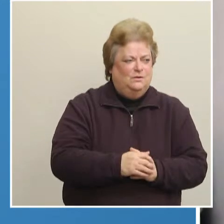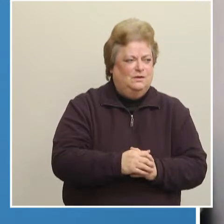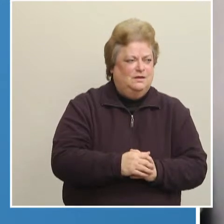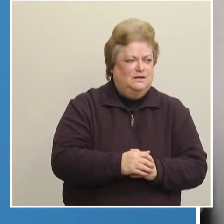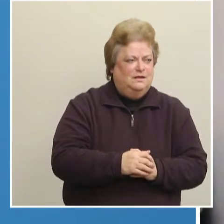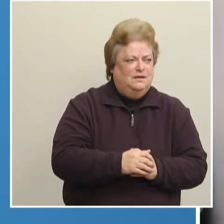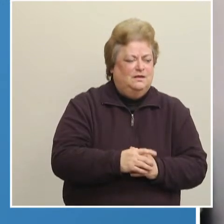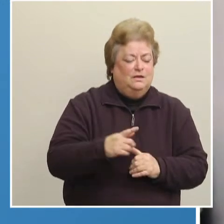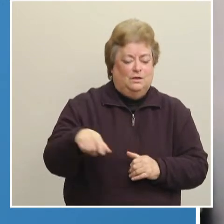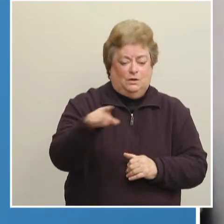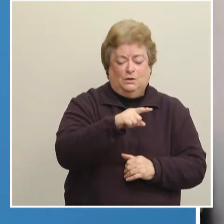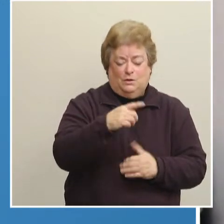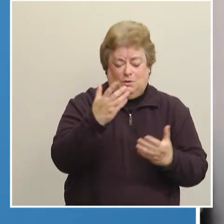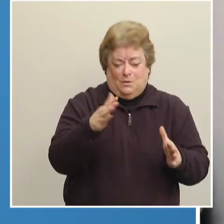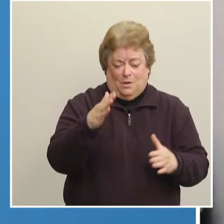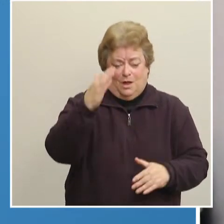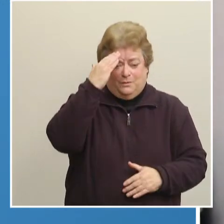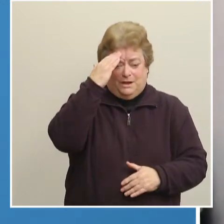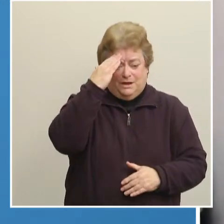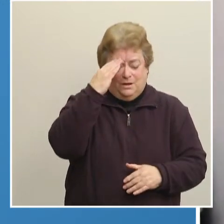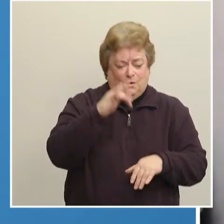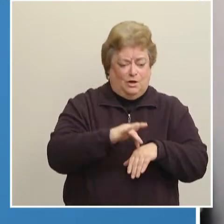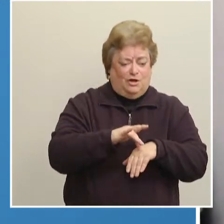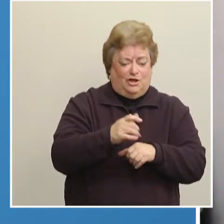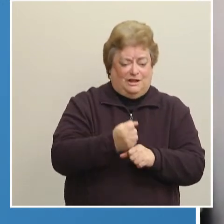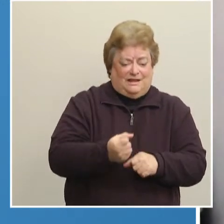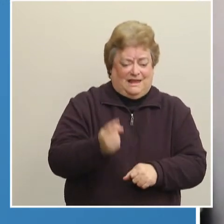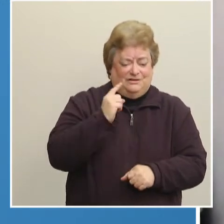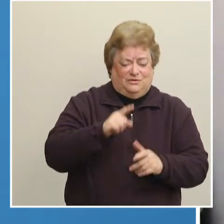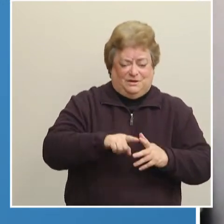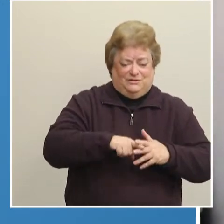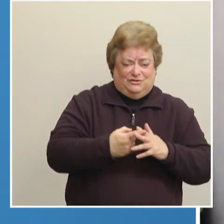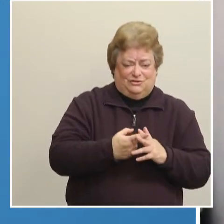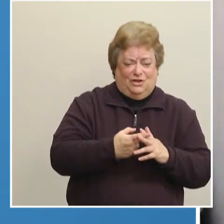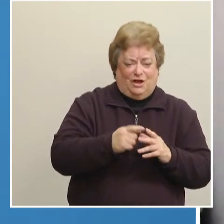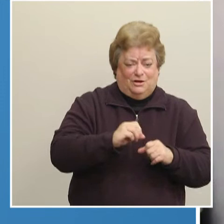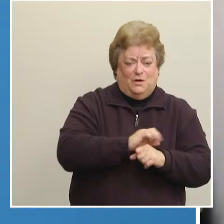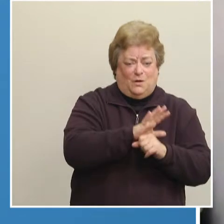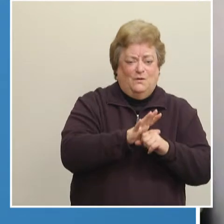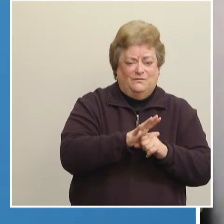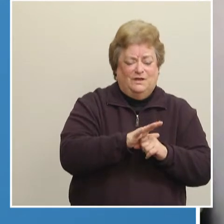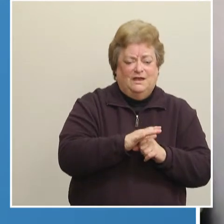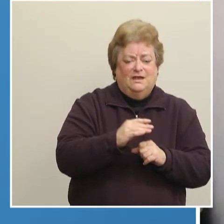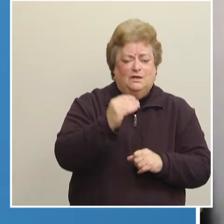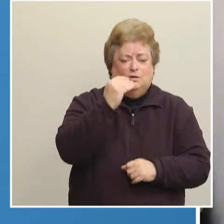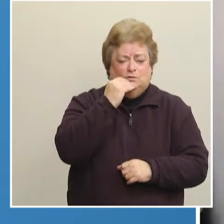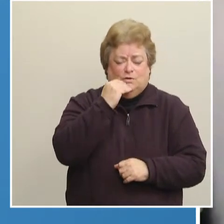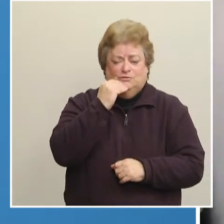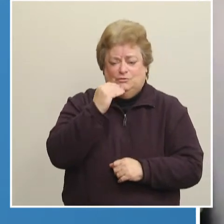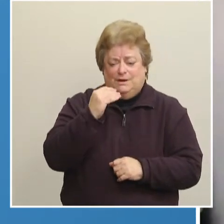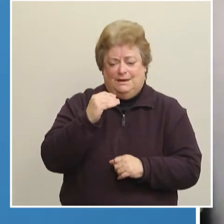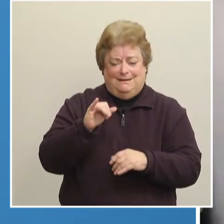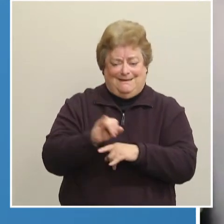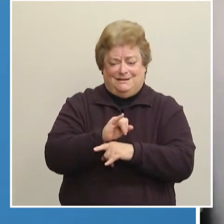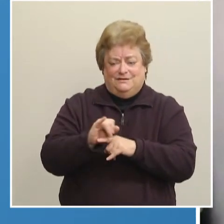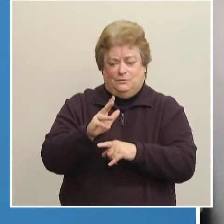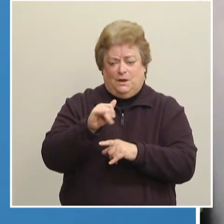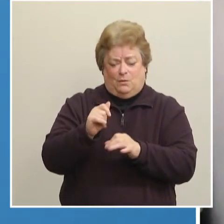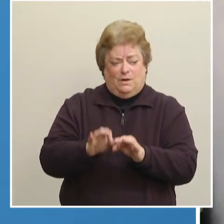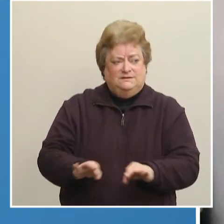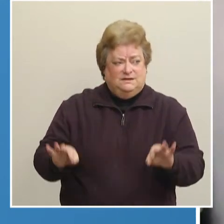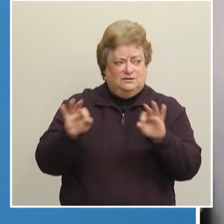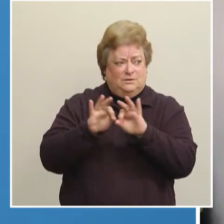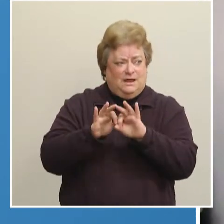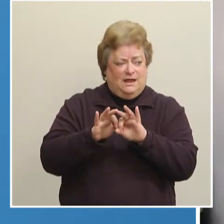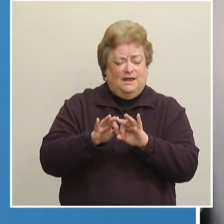everyone here probably knows, early last year at the start of the pandemic, the grocery industry was deemed essential. And while it was